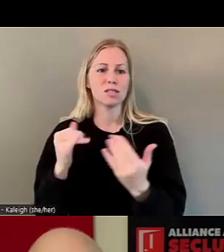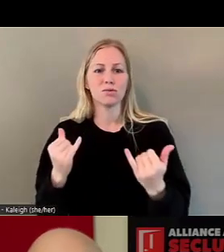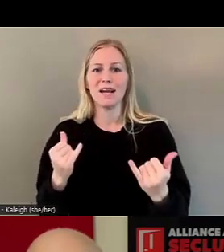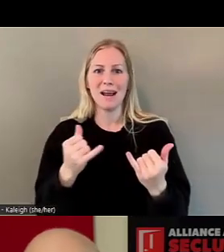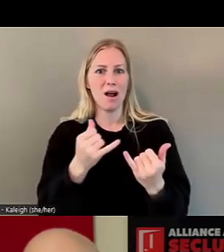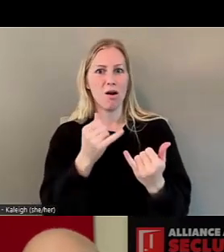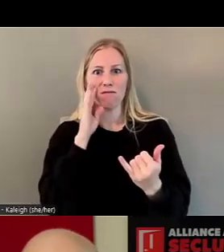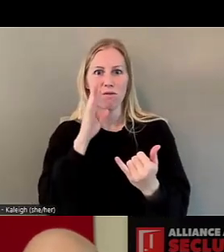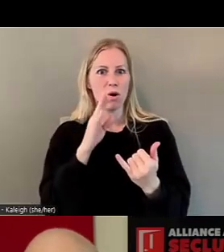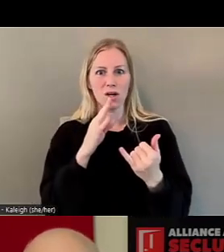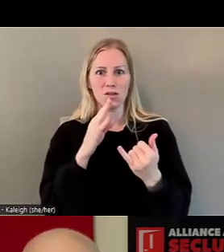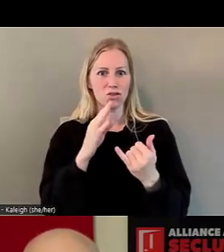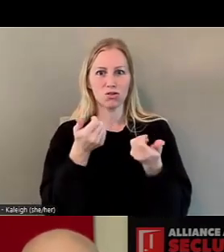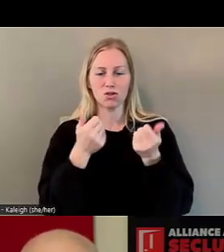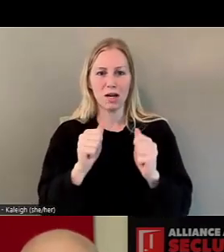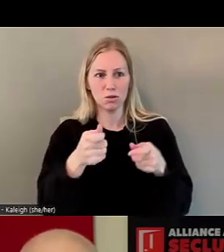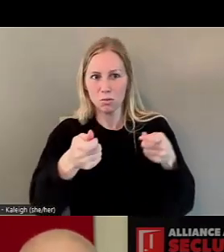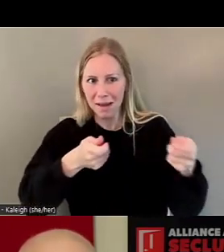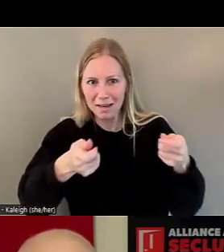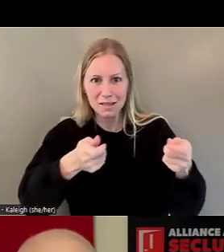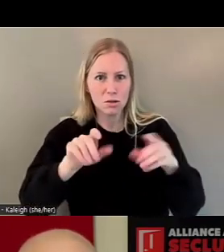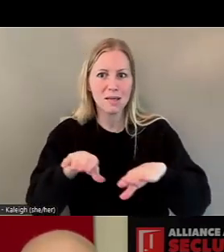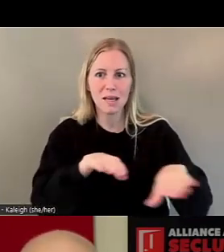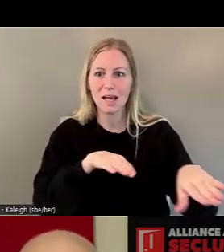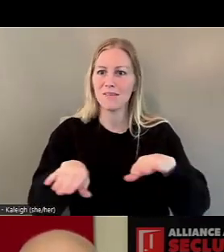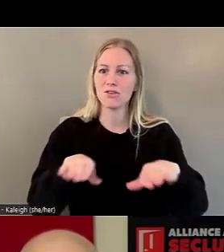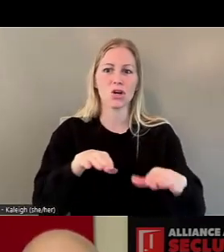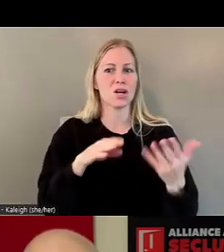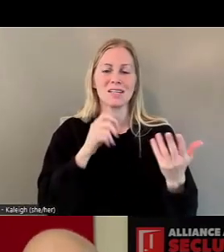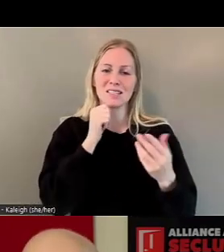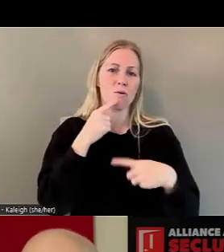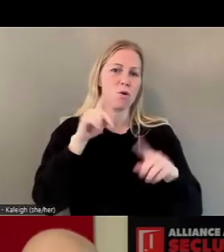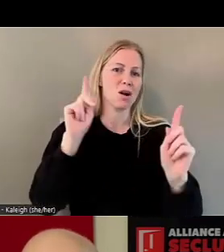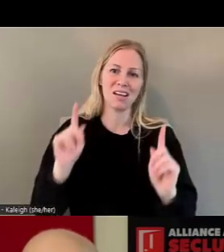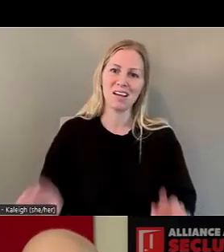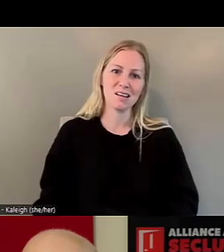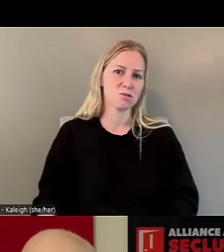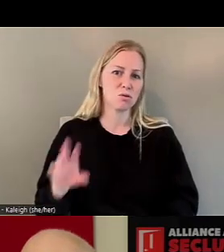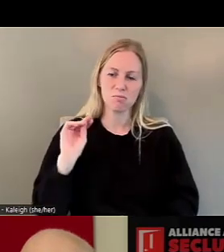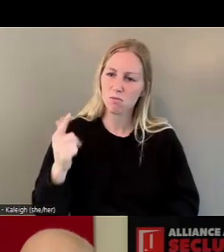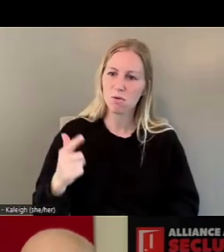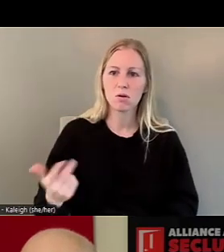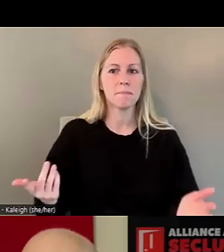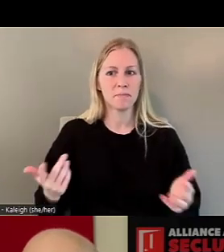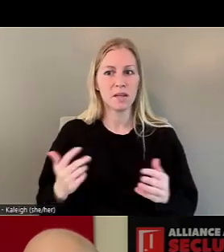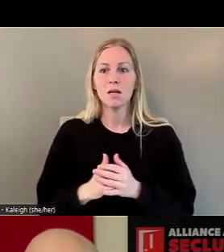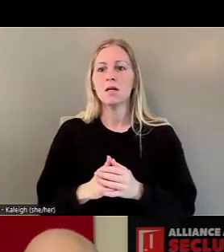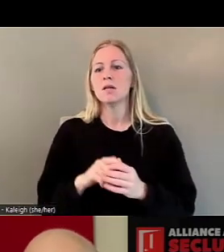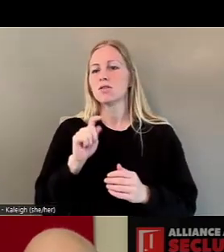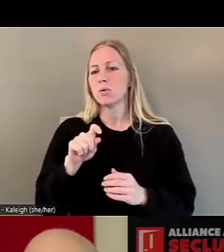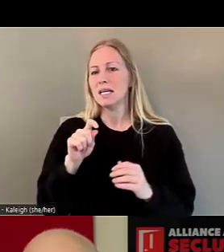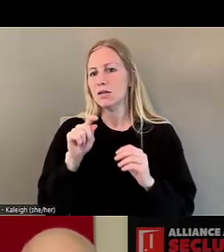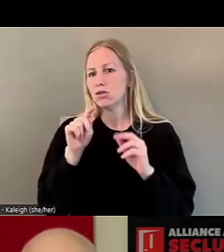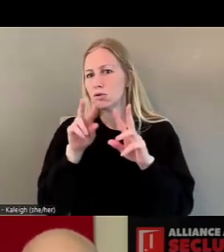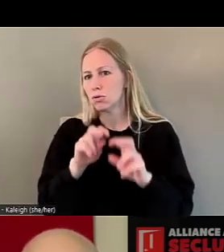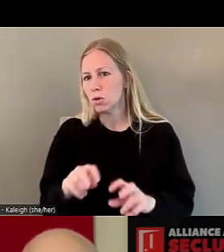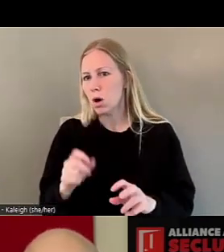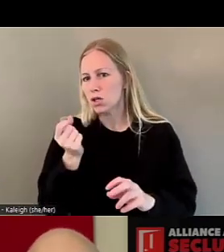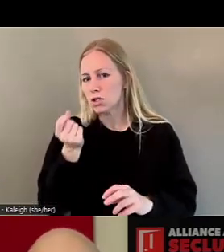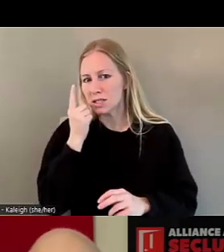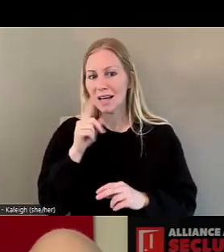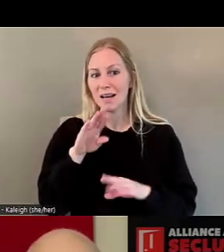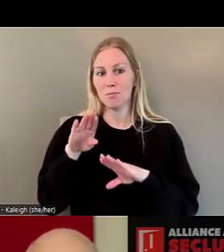really poor outcomes to certain children. So again, we need to look at this differently. We need to understand that behavior is the